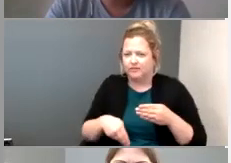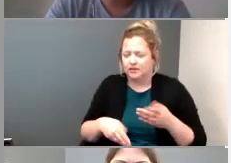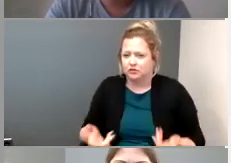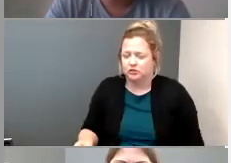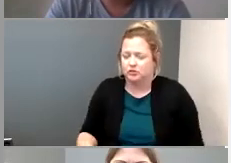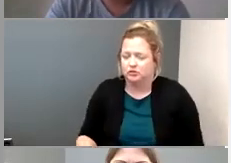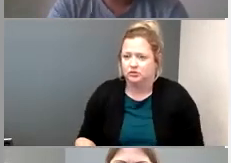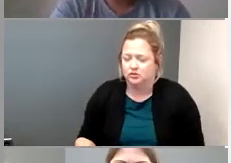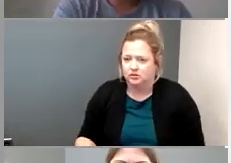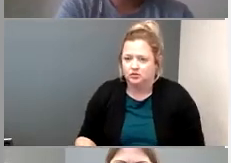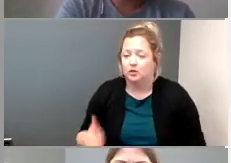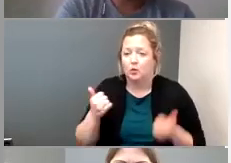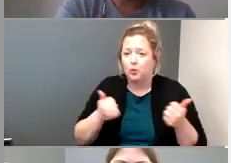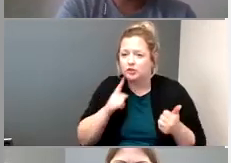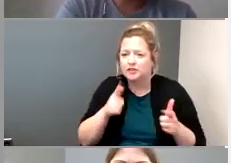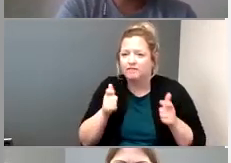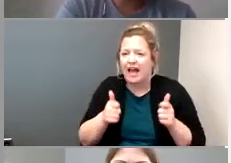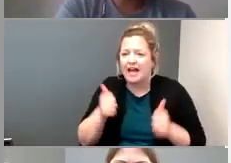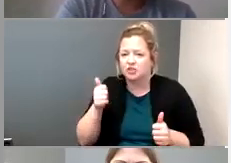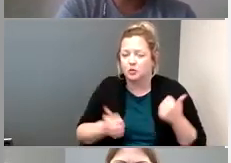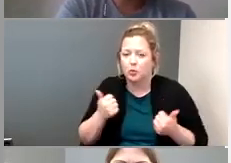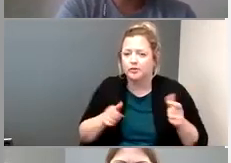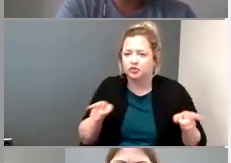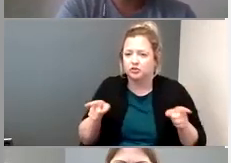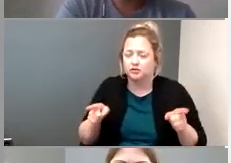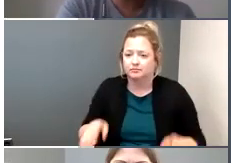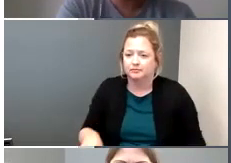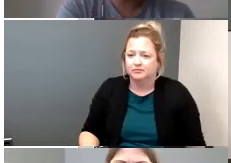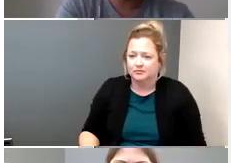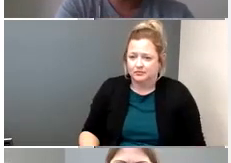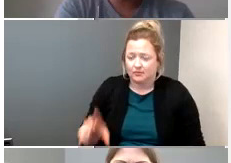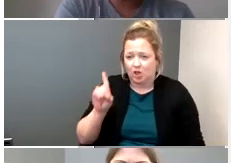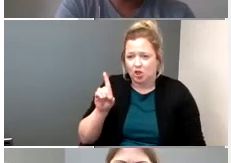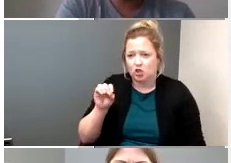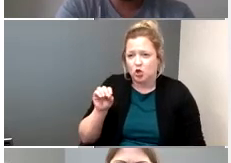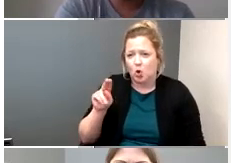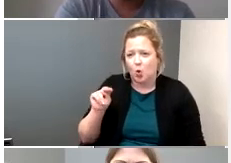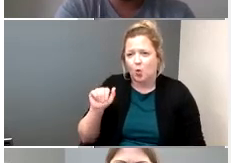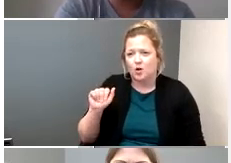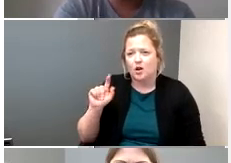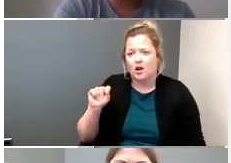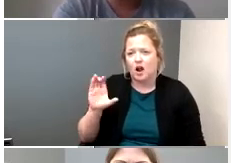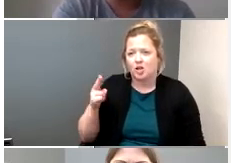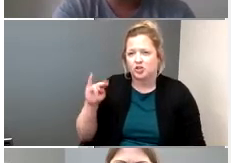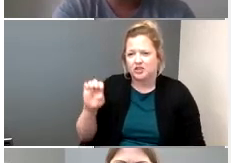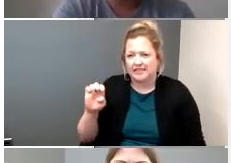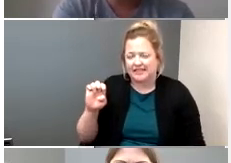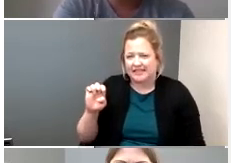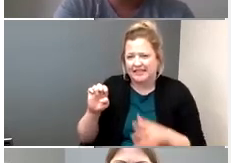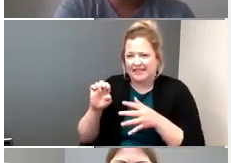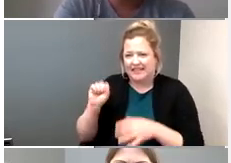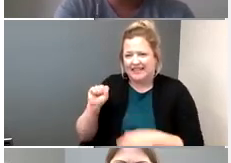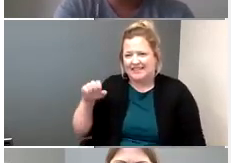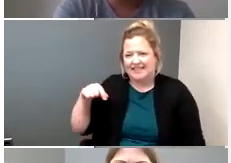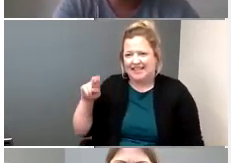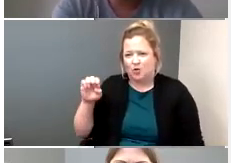Can you say that again? You're trying to figure out the Fibonacci sequence. One is recursive and the other one's what? Yes, other one is iterative in a